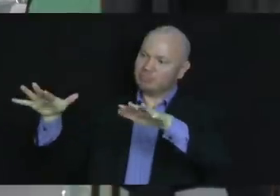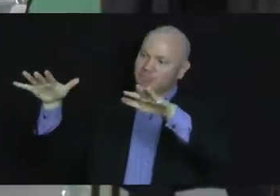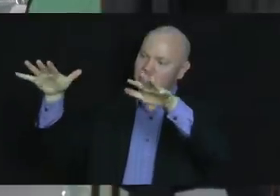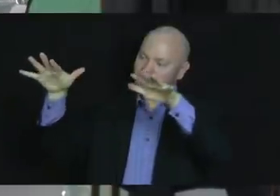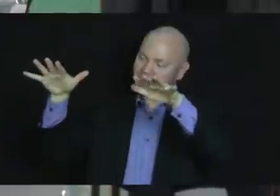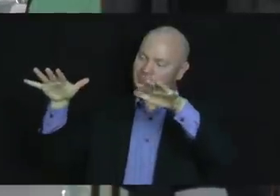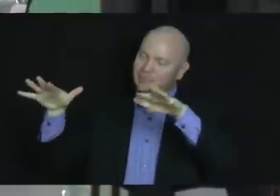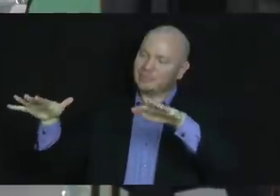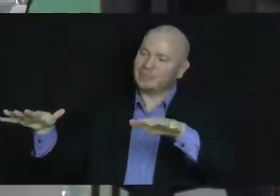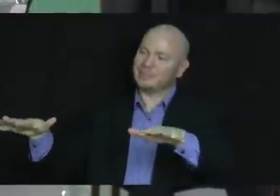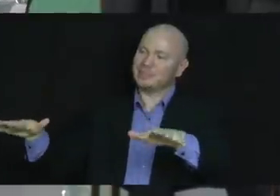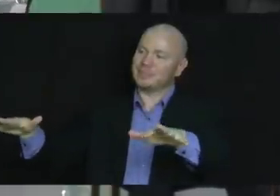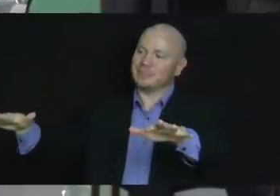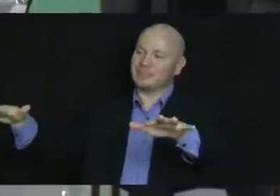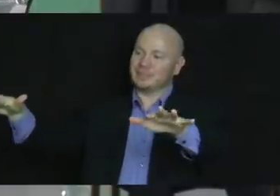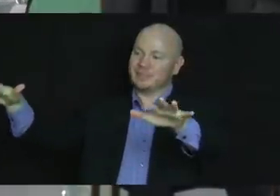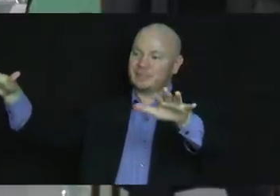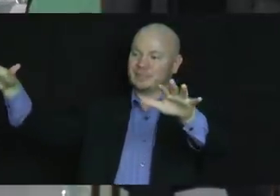told,